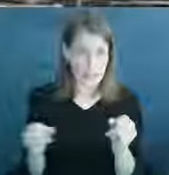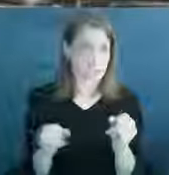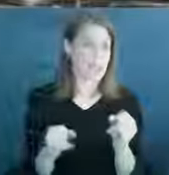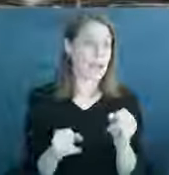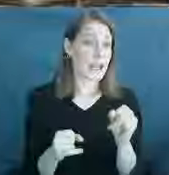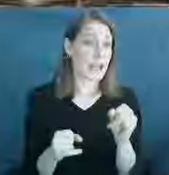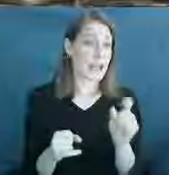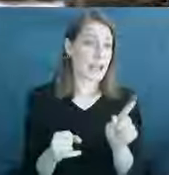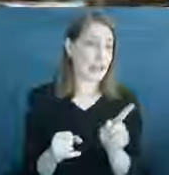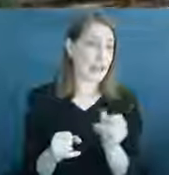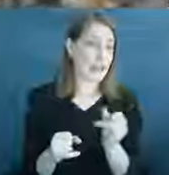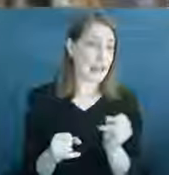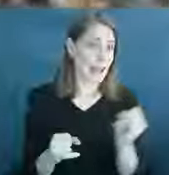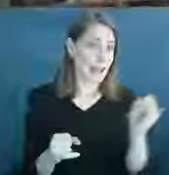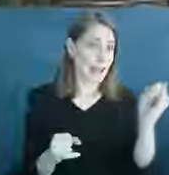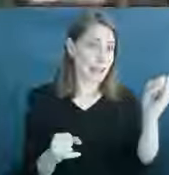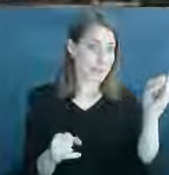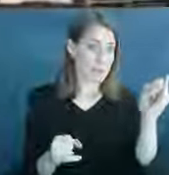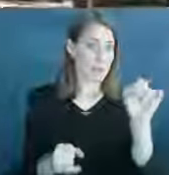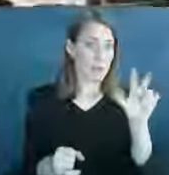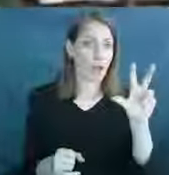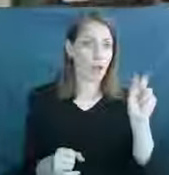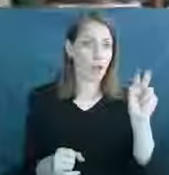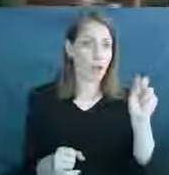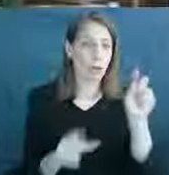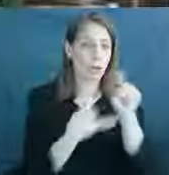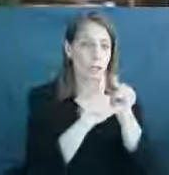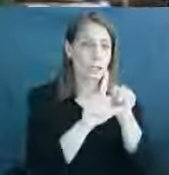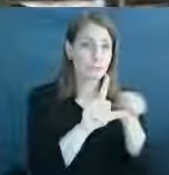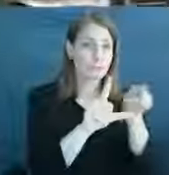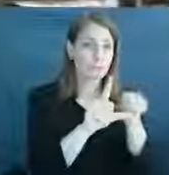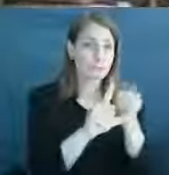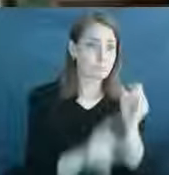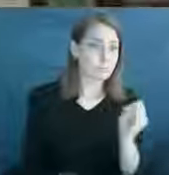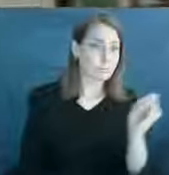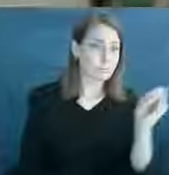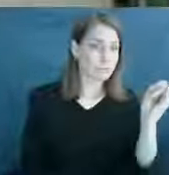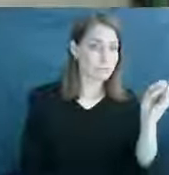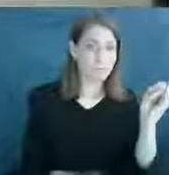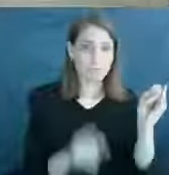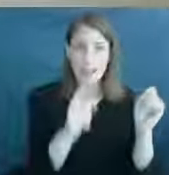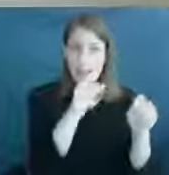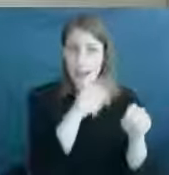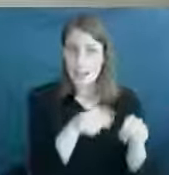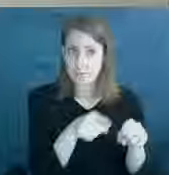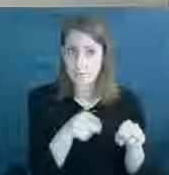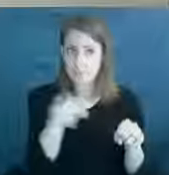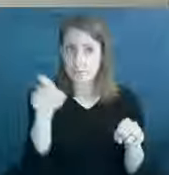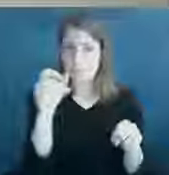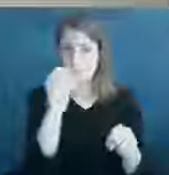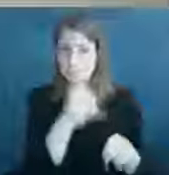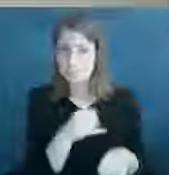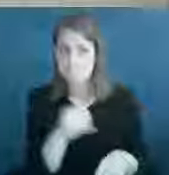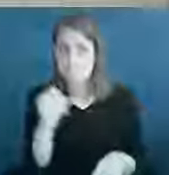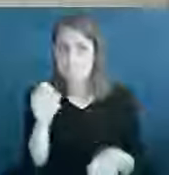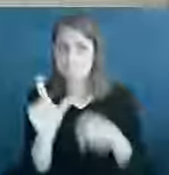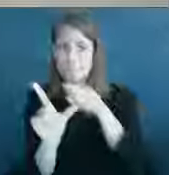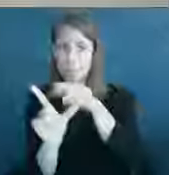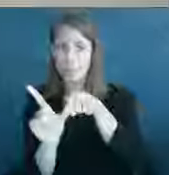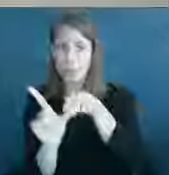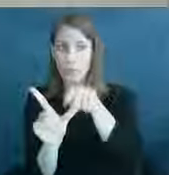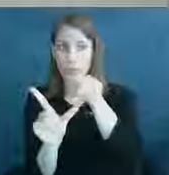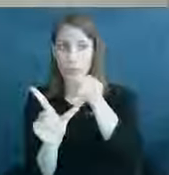that go downwards are the same as those lines there. Anything that goes to the left will go up at 30 degrees that